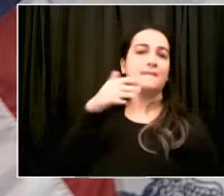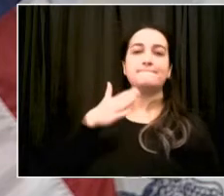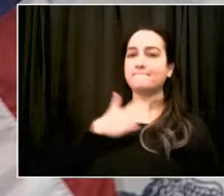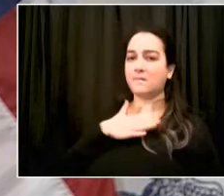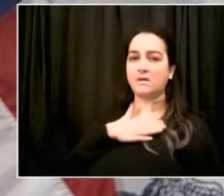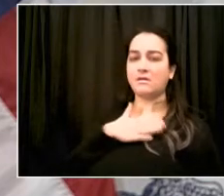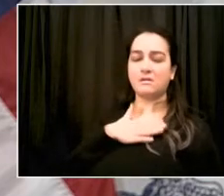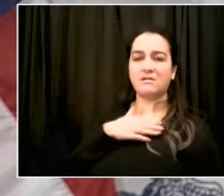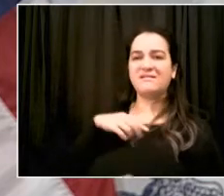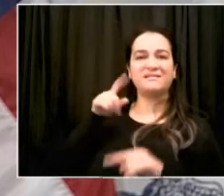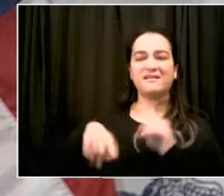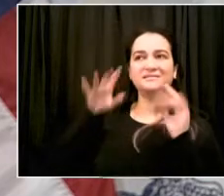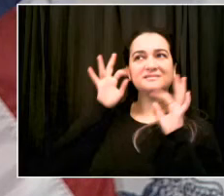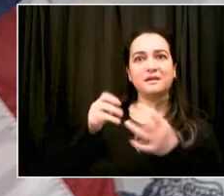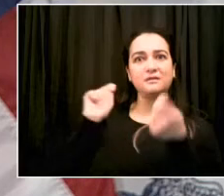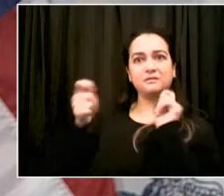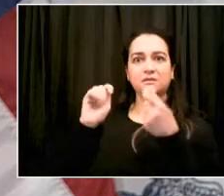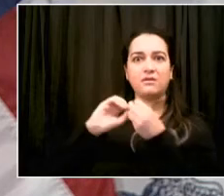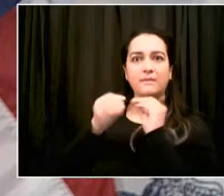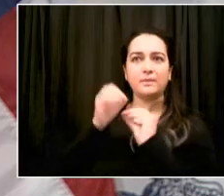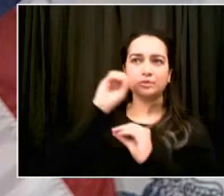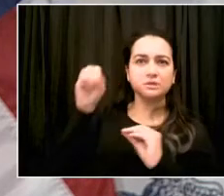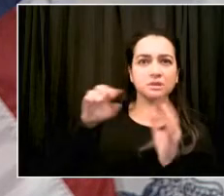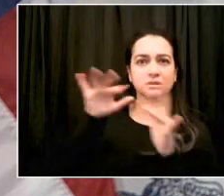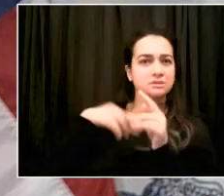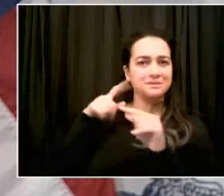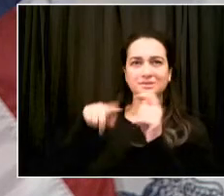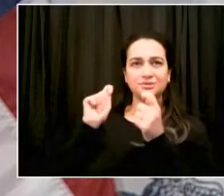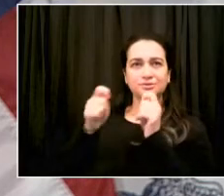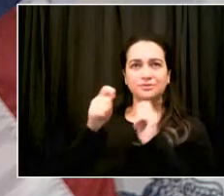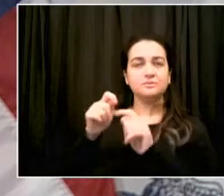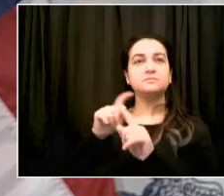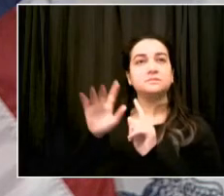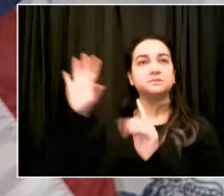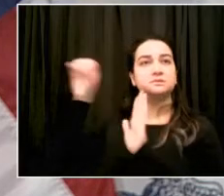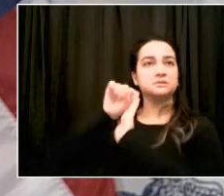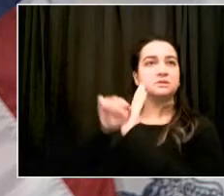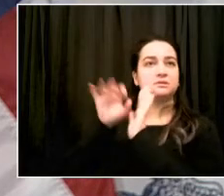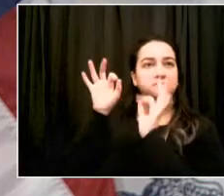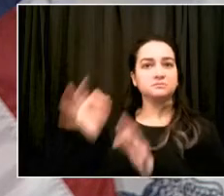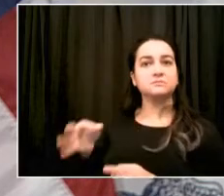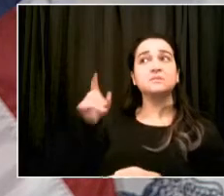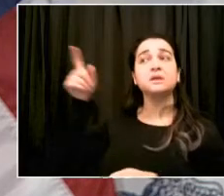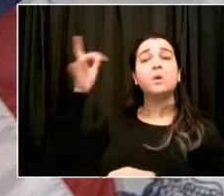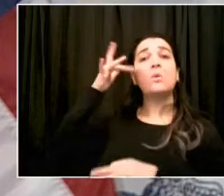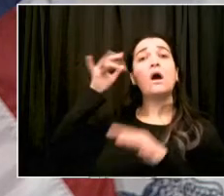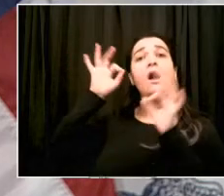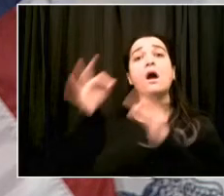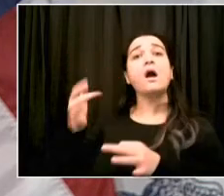sensitivity around those sites. And I'll let Dr. Choksi speak to that.